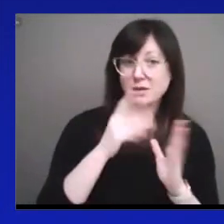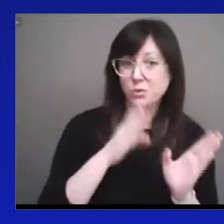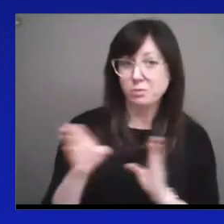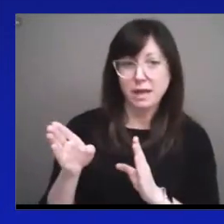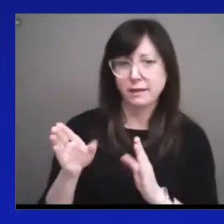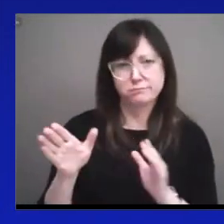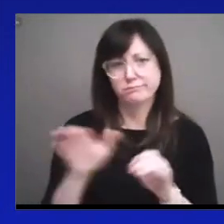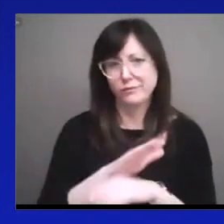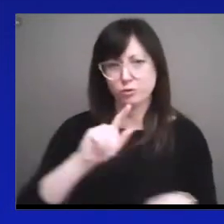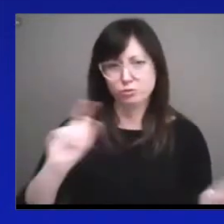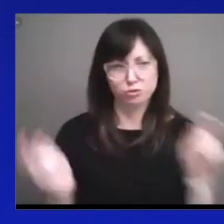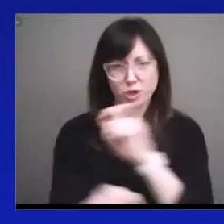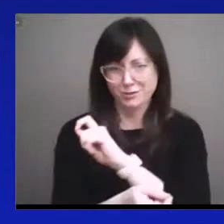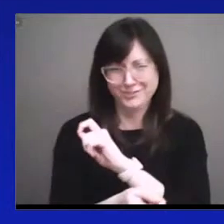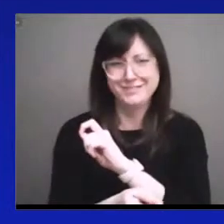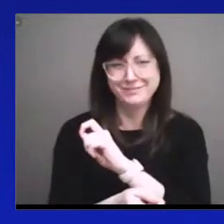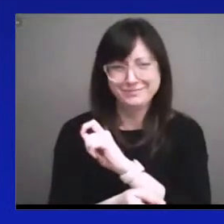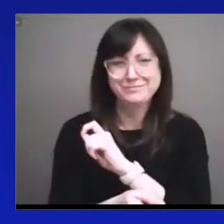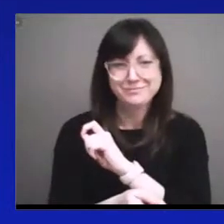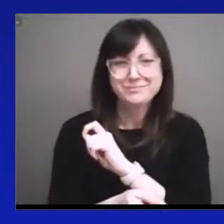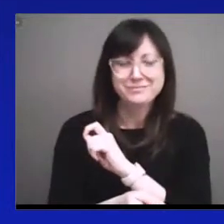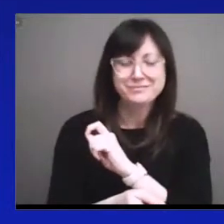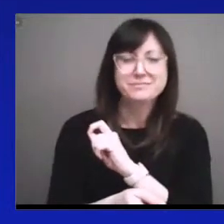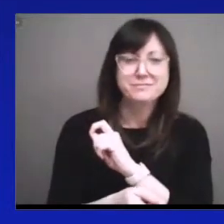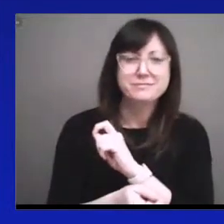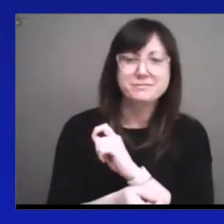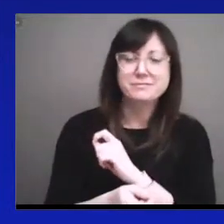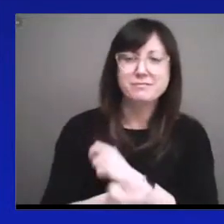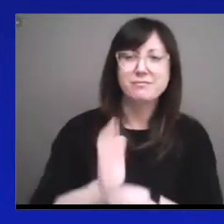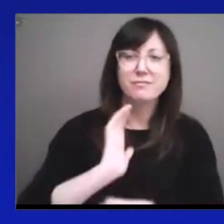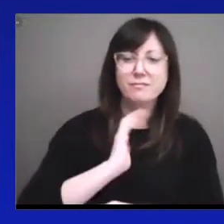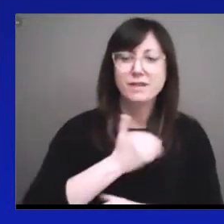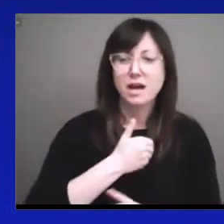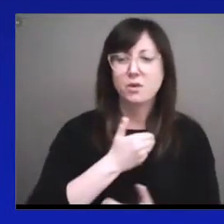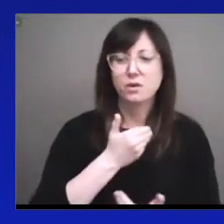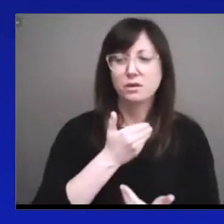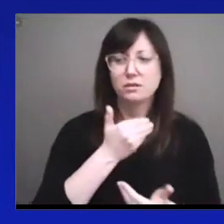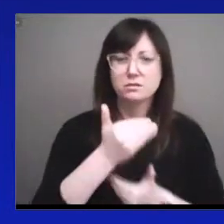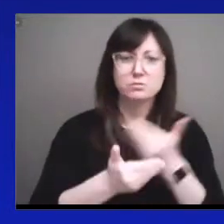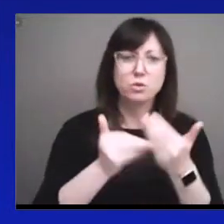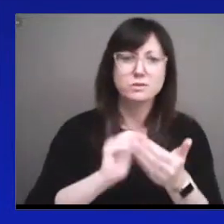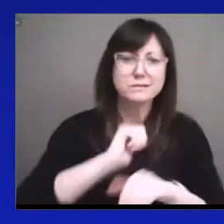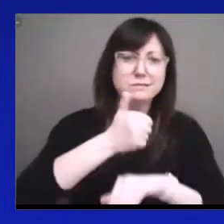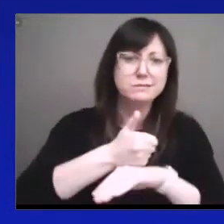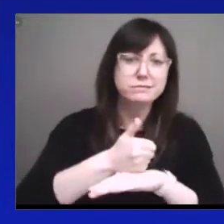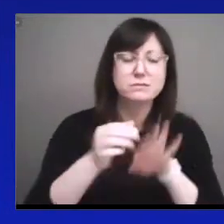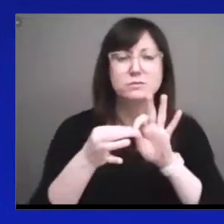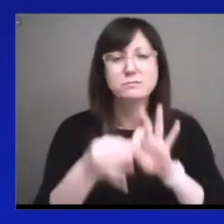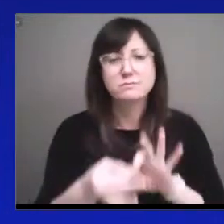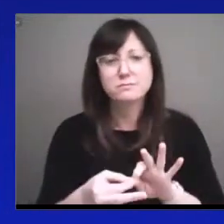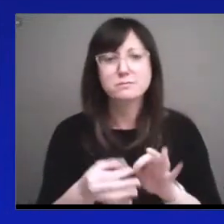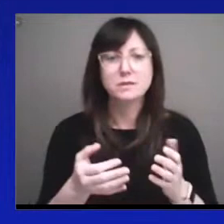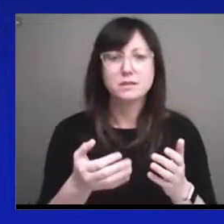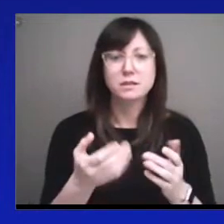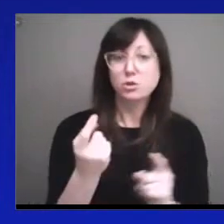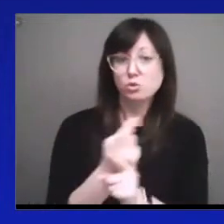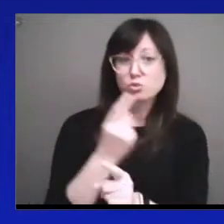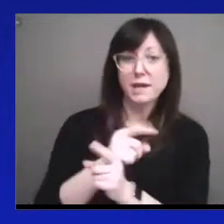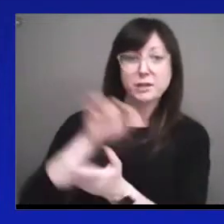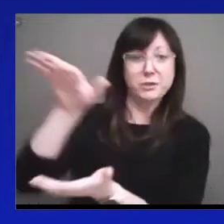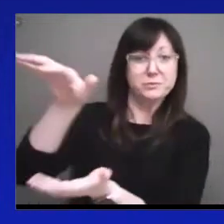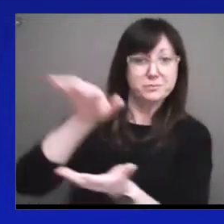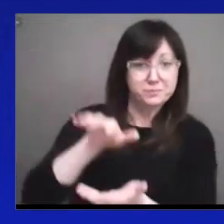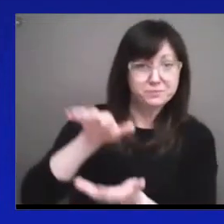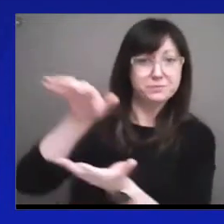completely. We had planned on a process based on regular delivery of doses